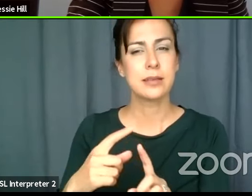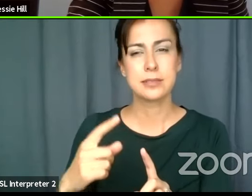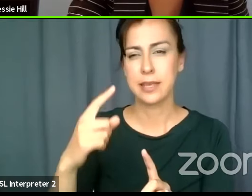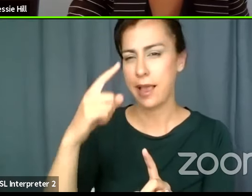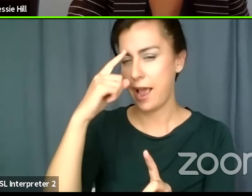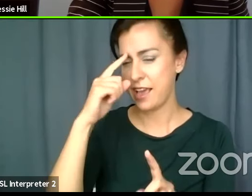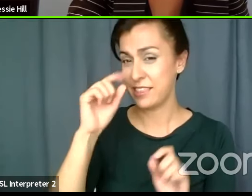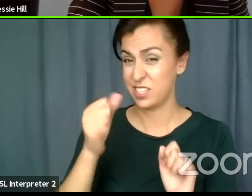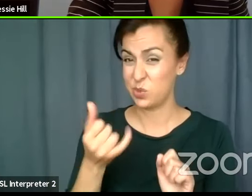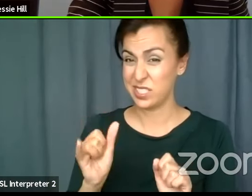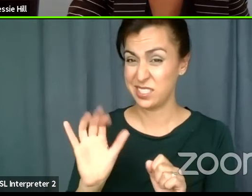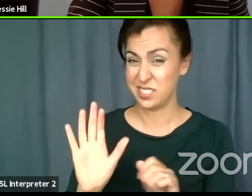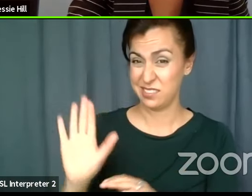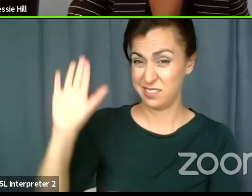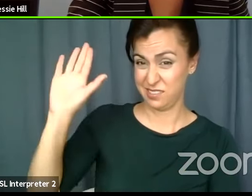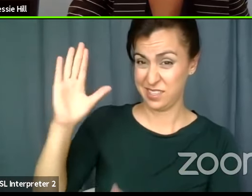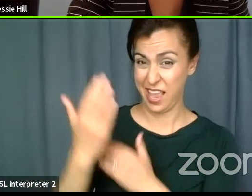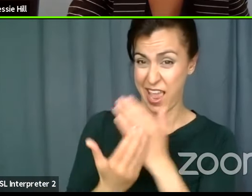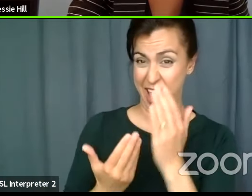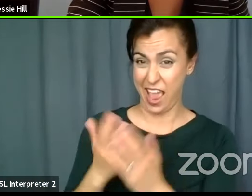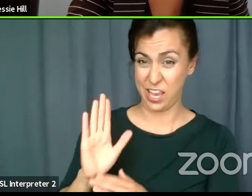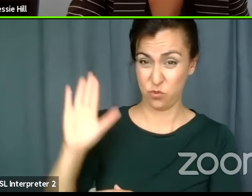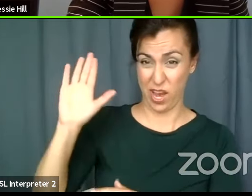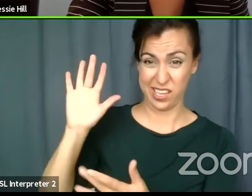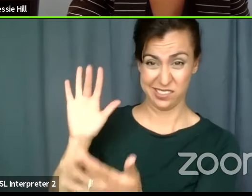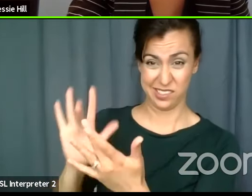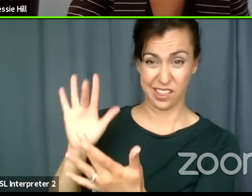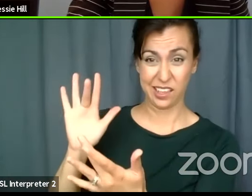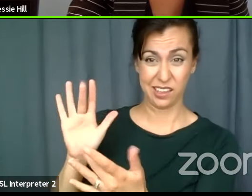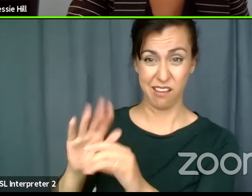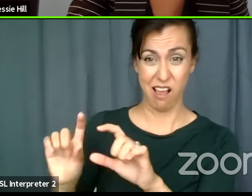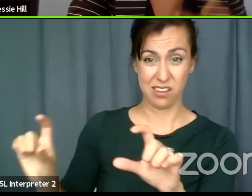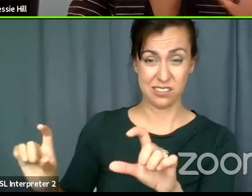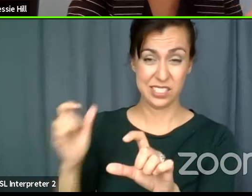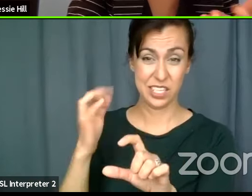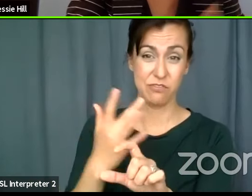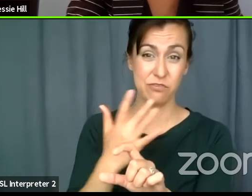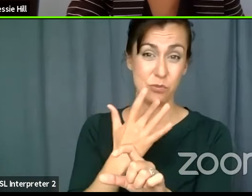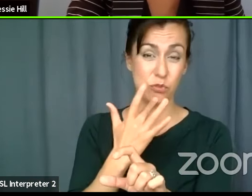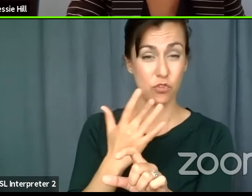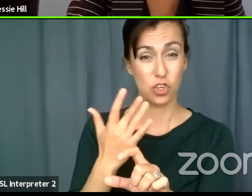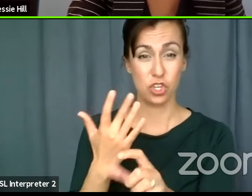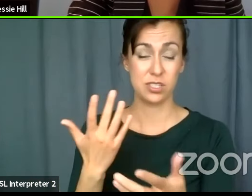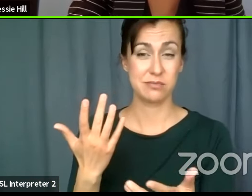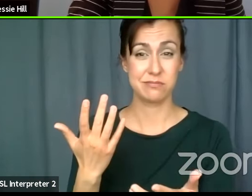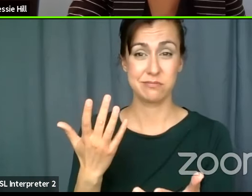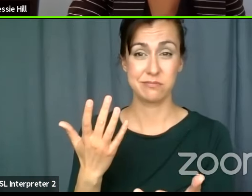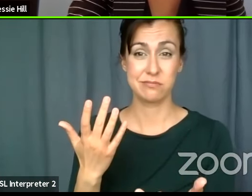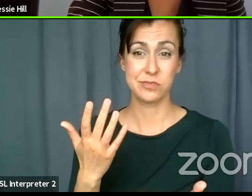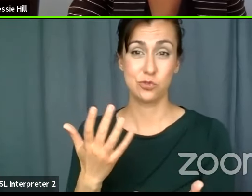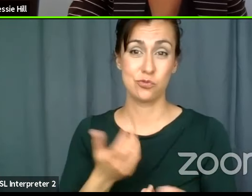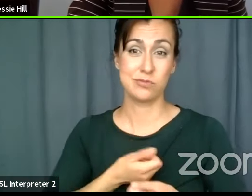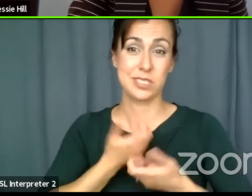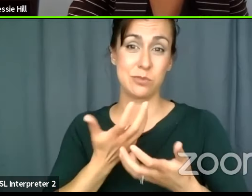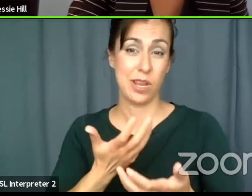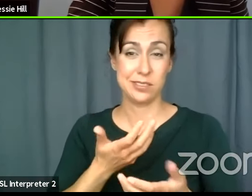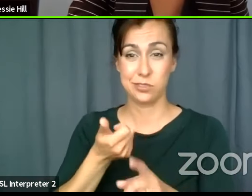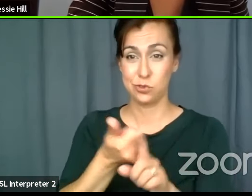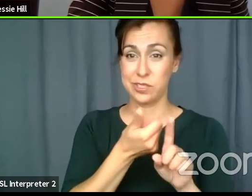raise their hands as well if you would rather ask the question, you know, speak your